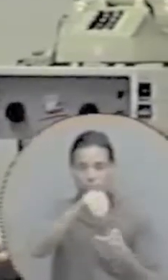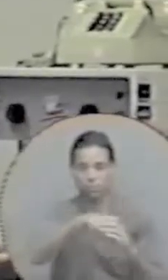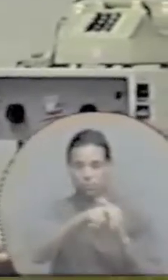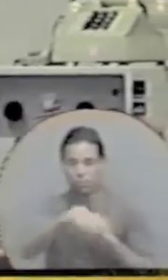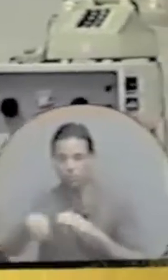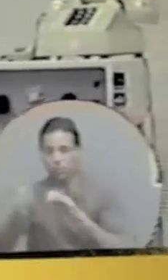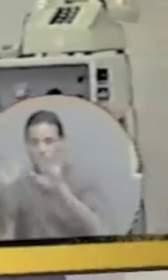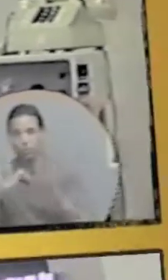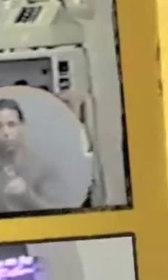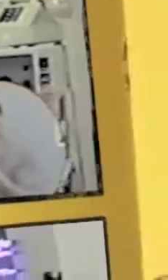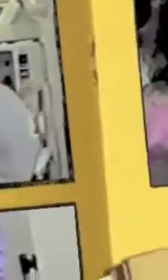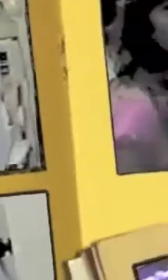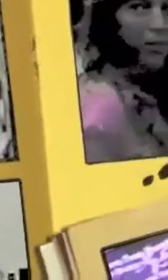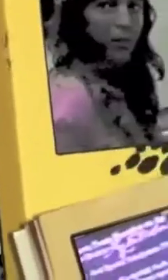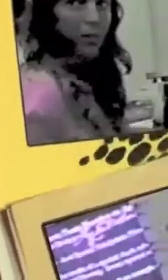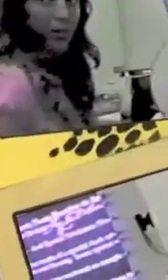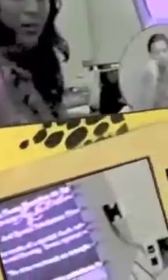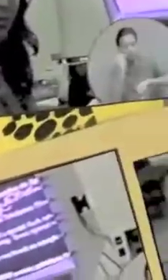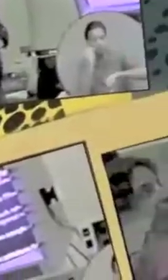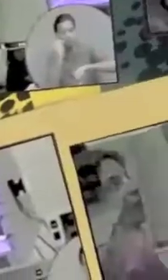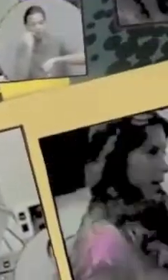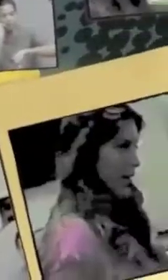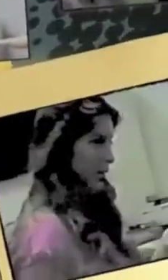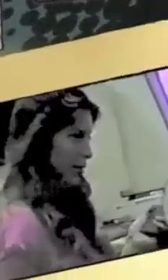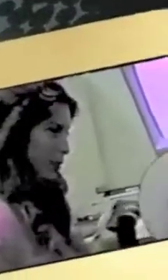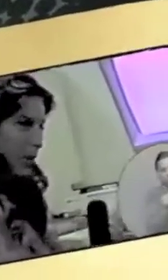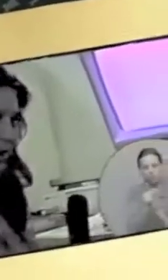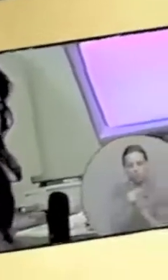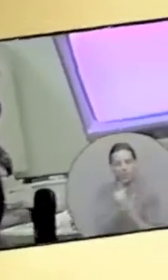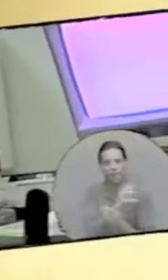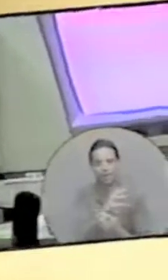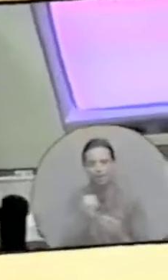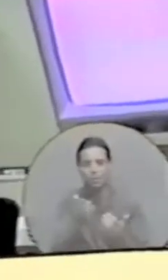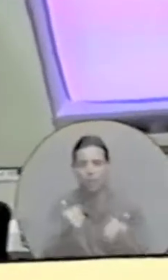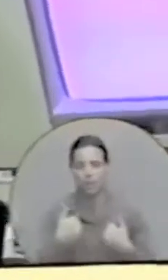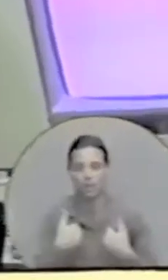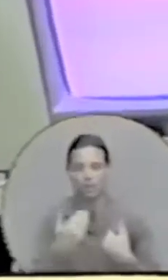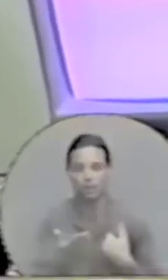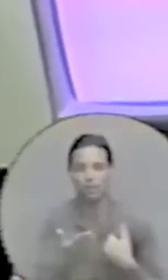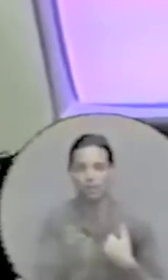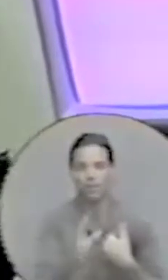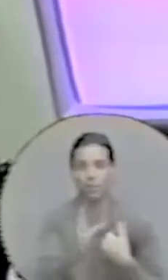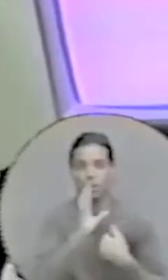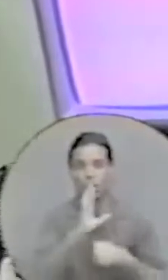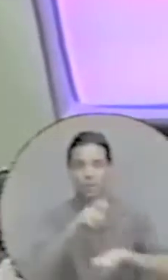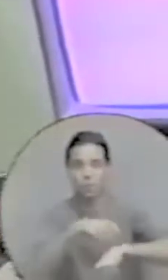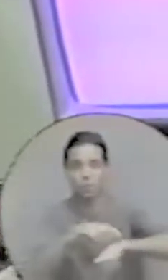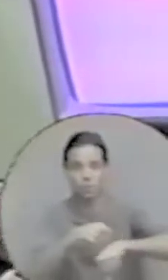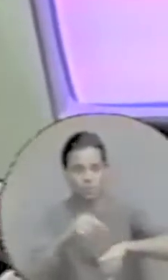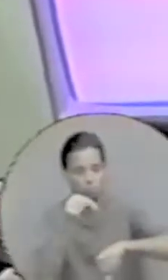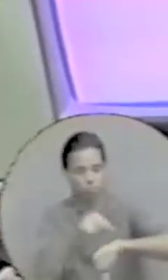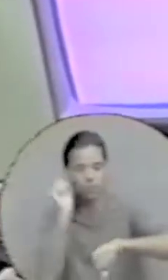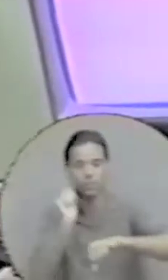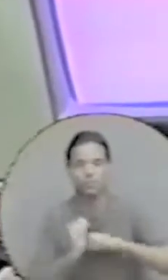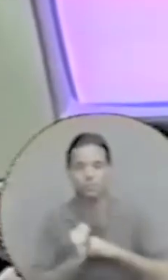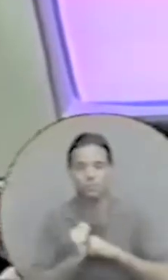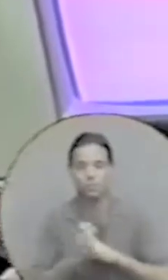have the computer read it back to me in a matter of seconds. And what I have is a talking watch, and I just press the